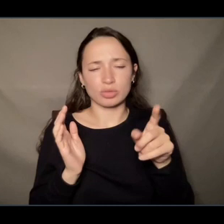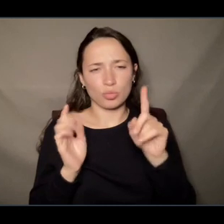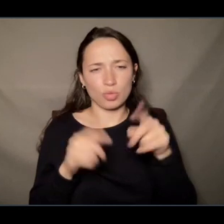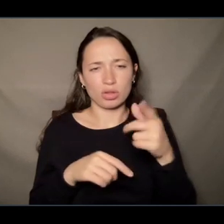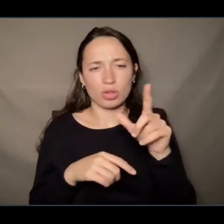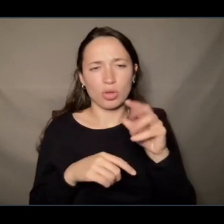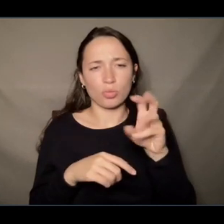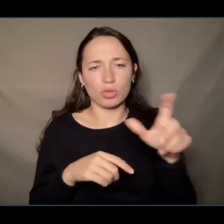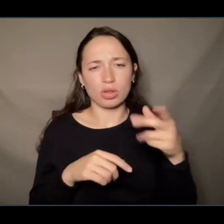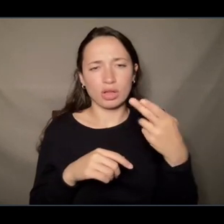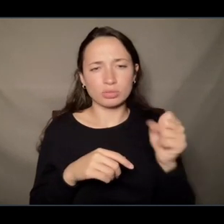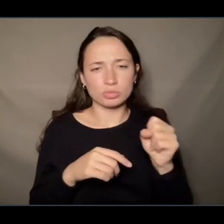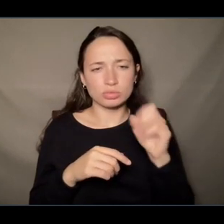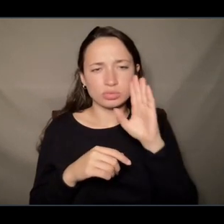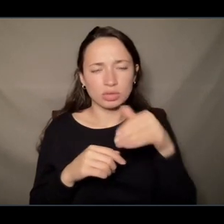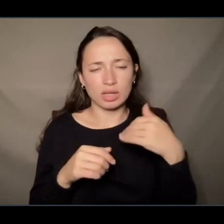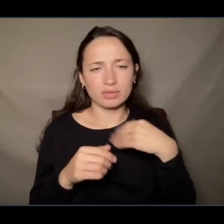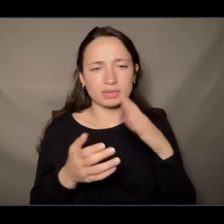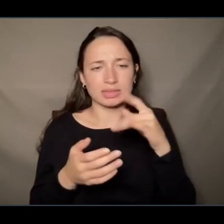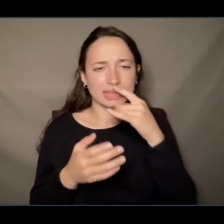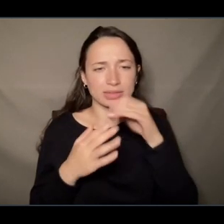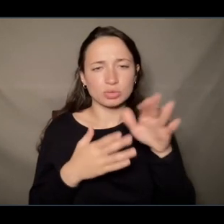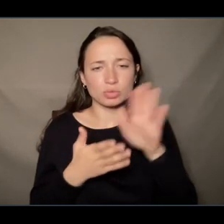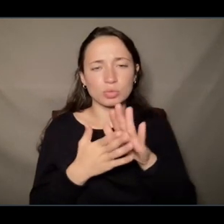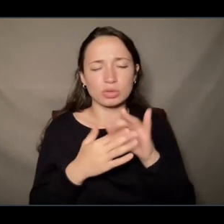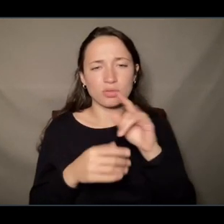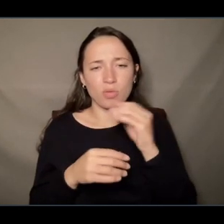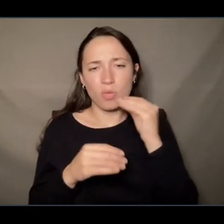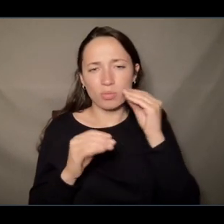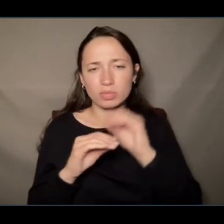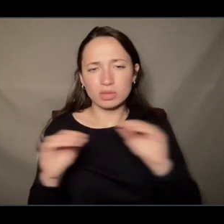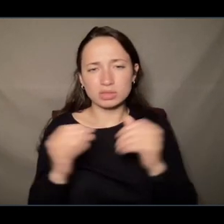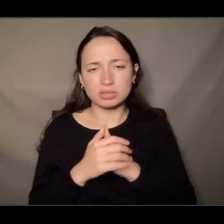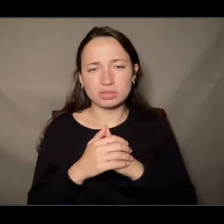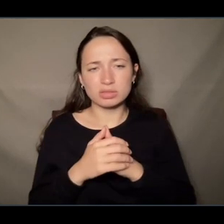attended Lowell High. Did you know there were kids in your school that were